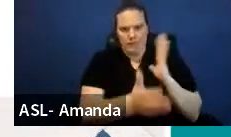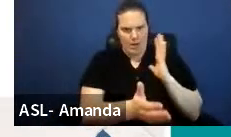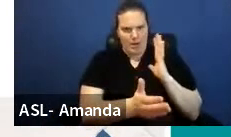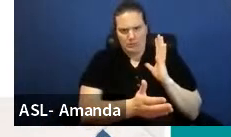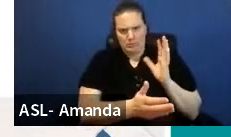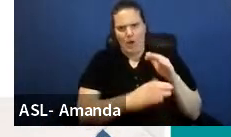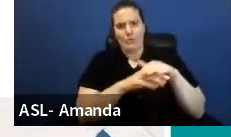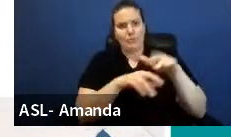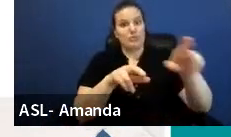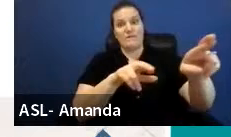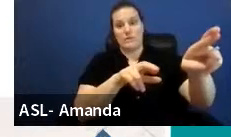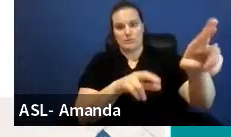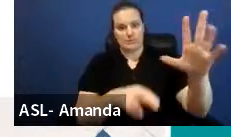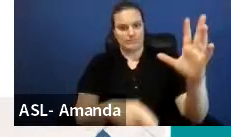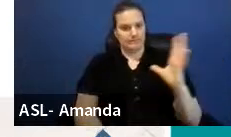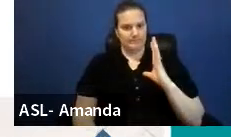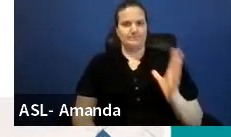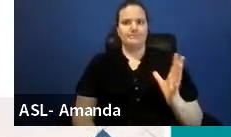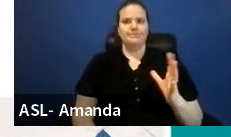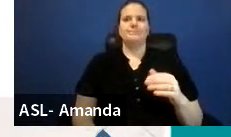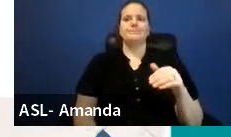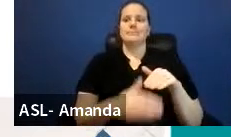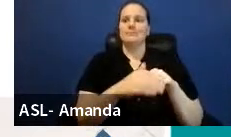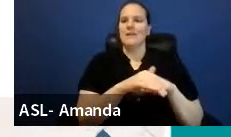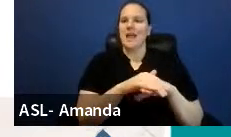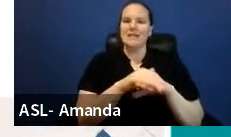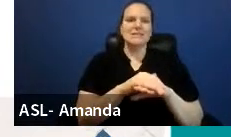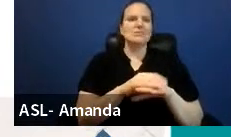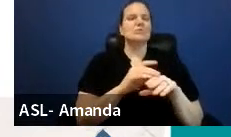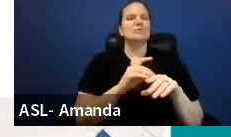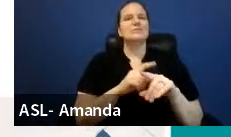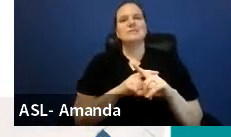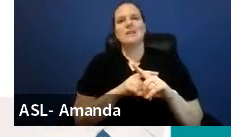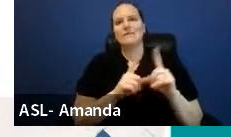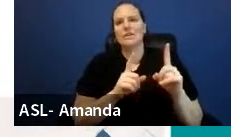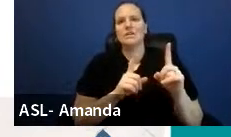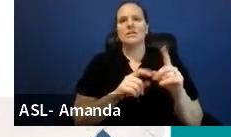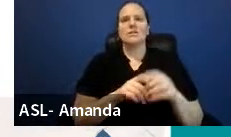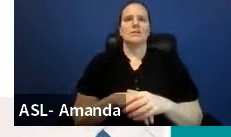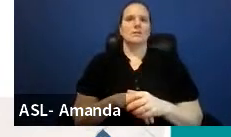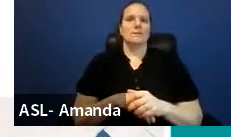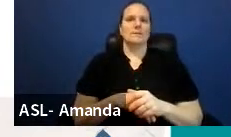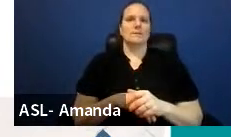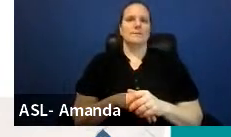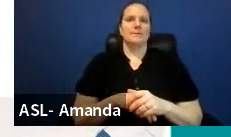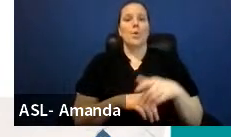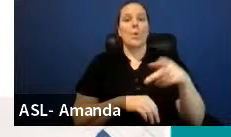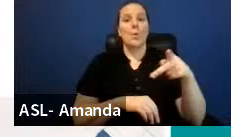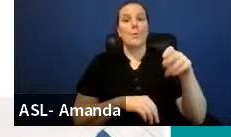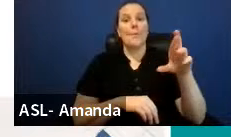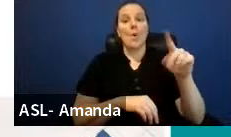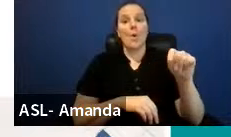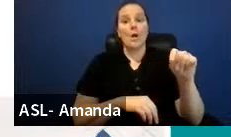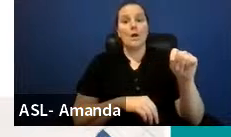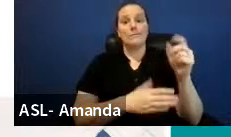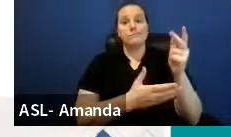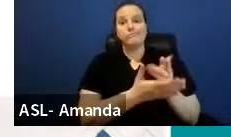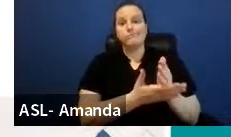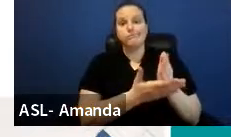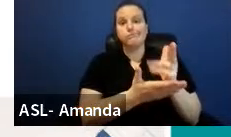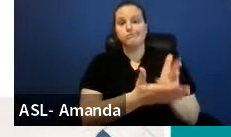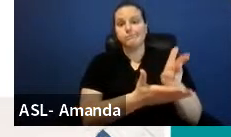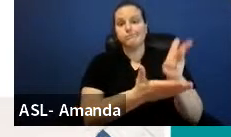And they have access to different ports along the river. You'll